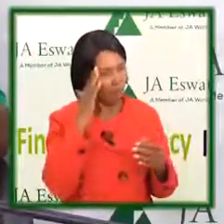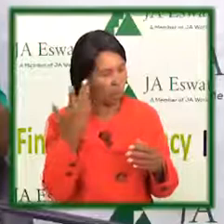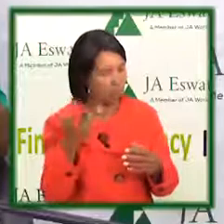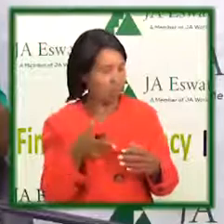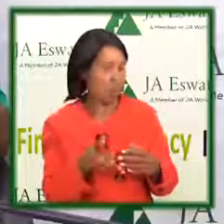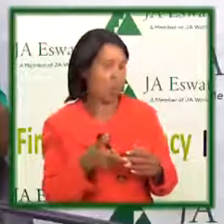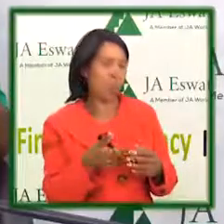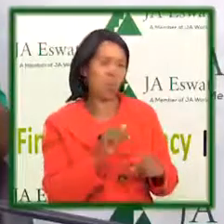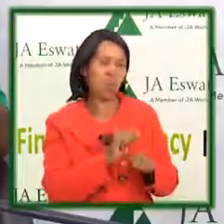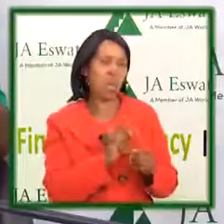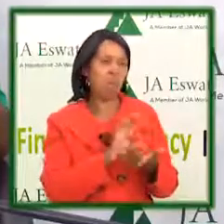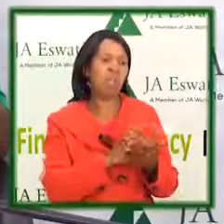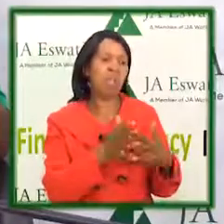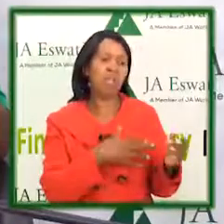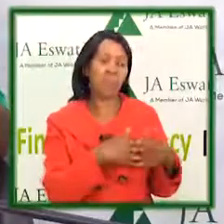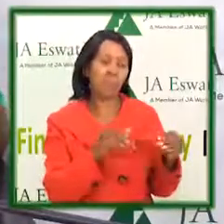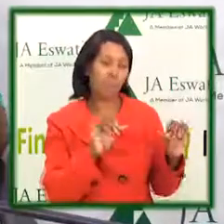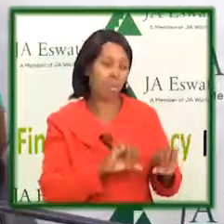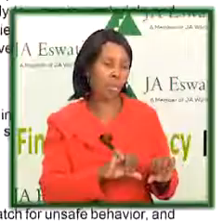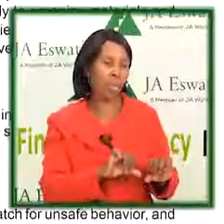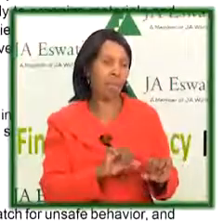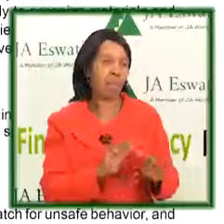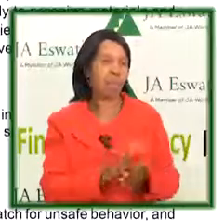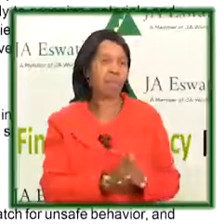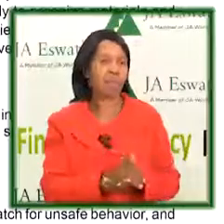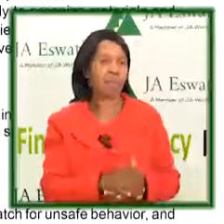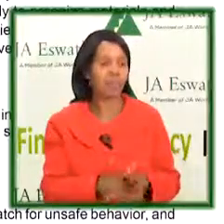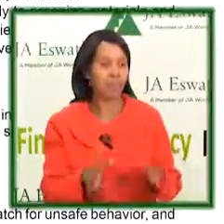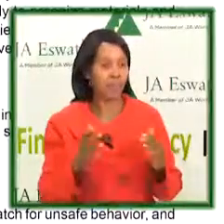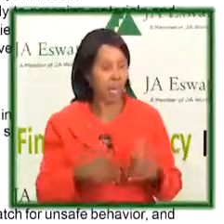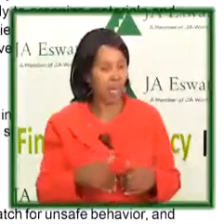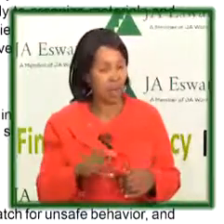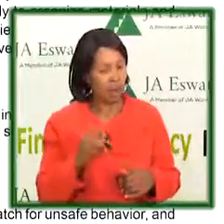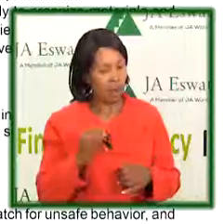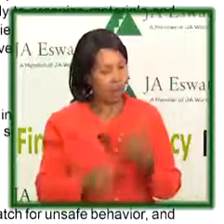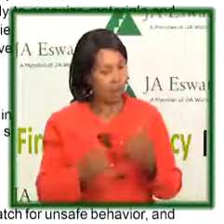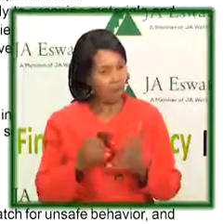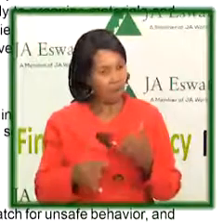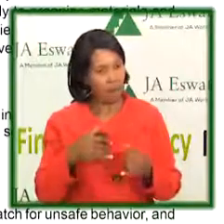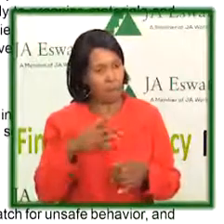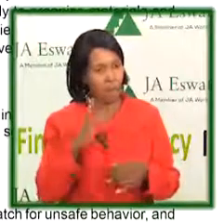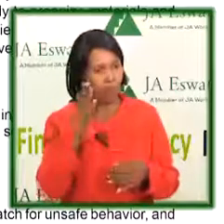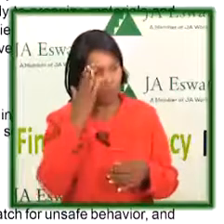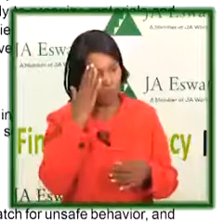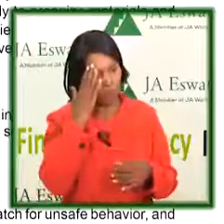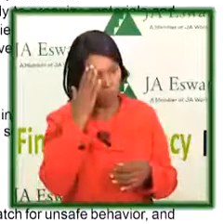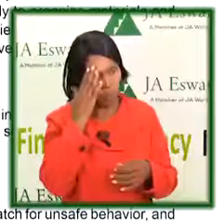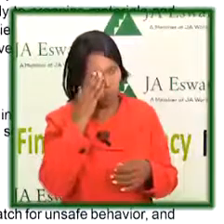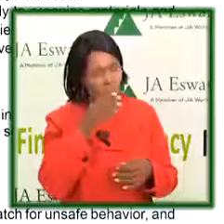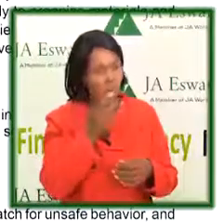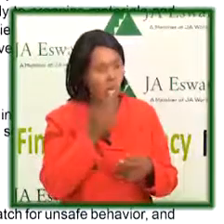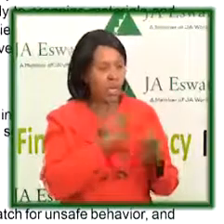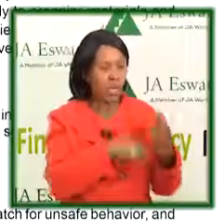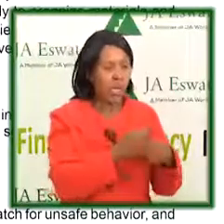last thing, you should make a final check, which is the work of the sales and marketing manager and the quality controller.